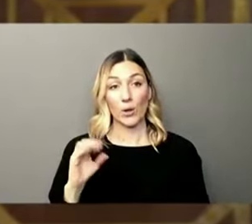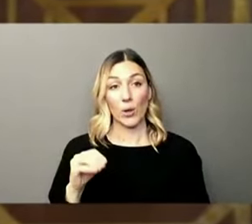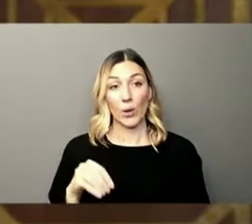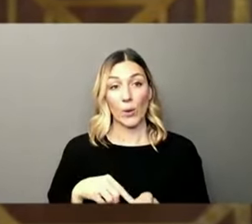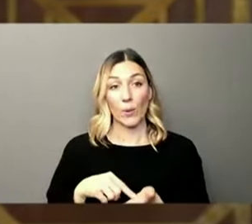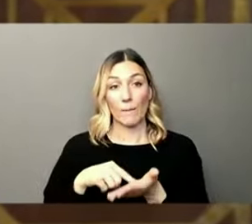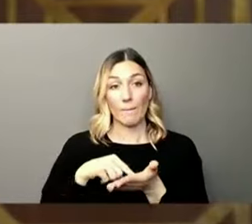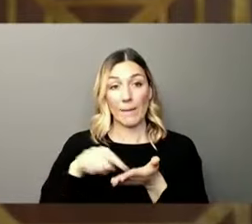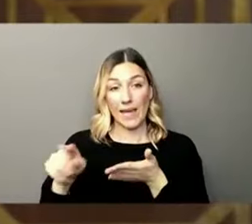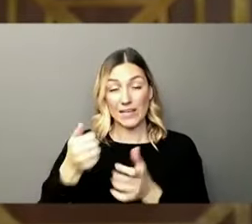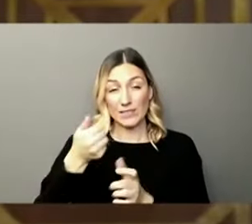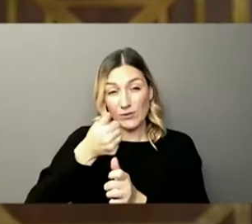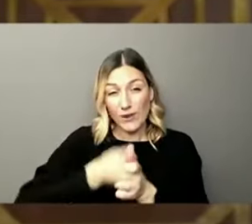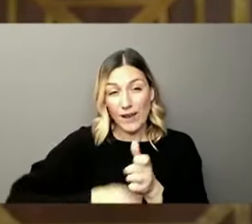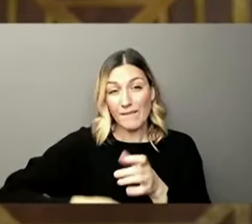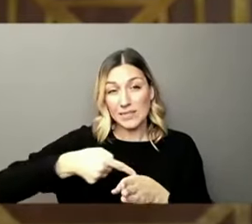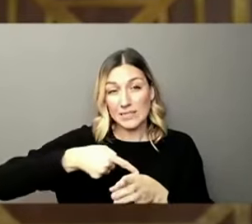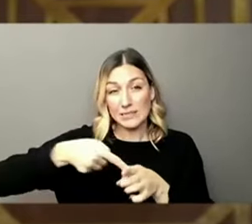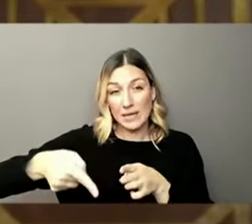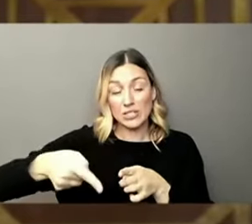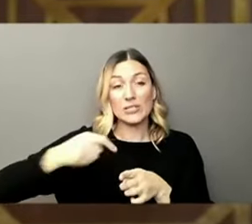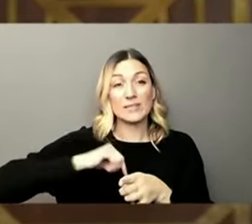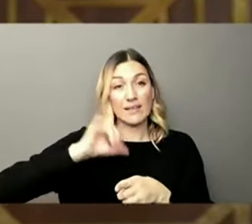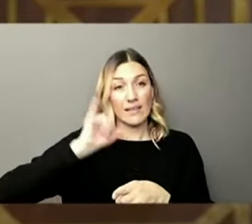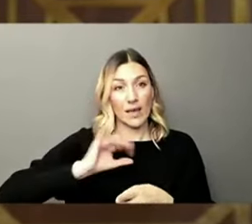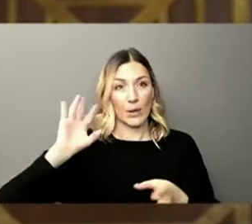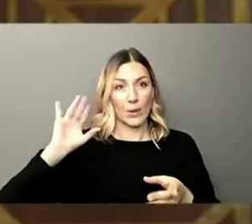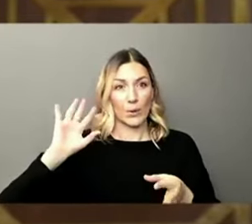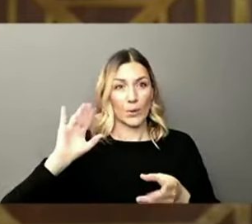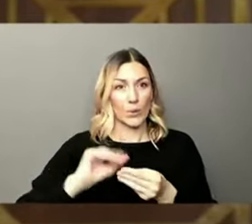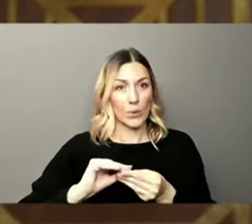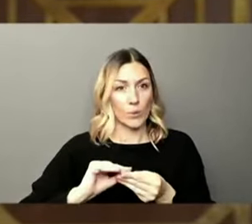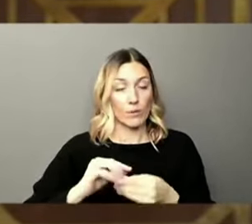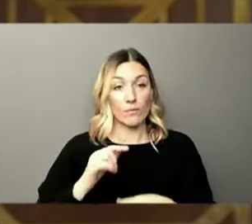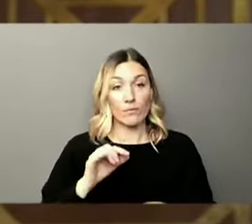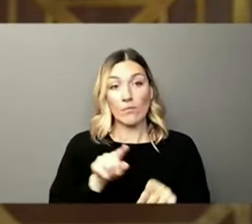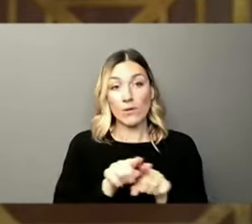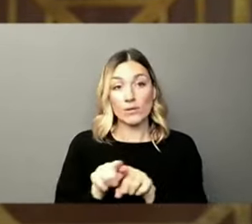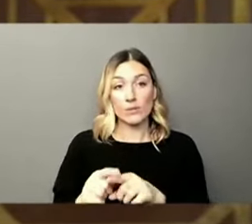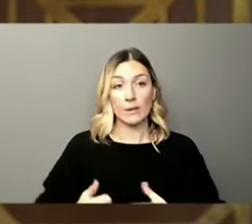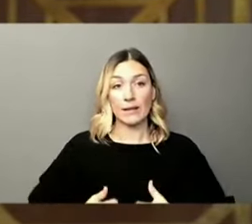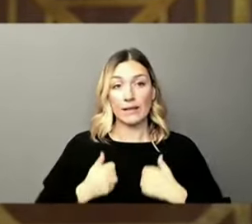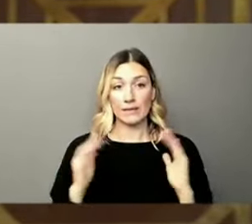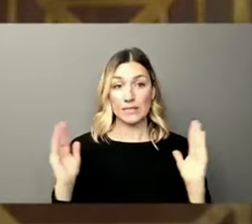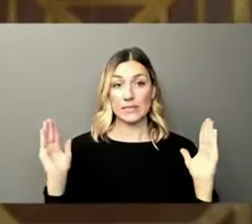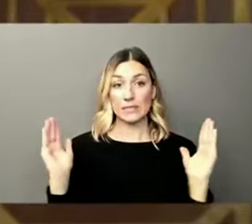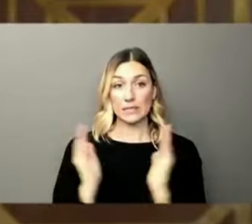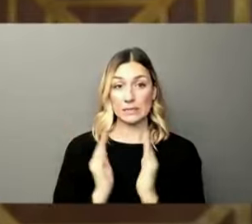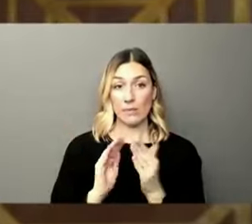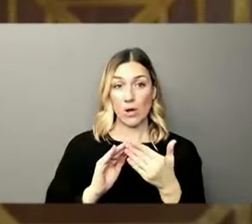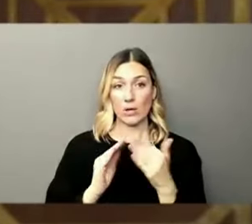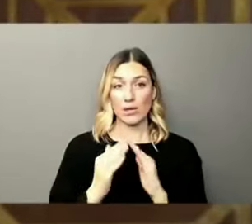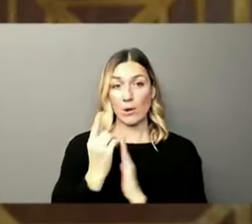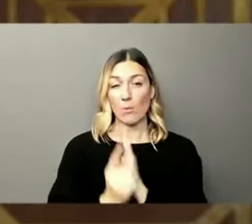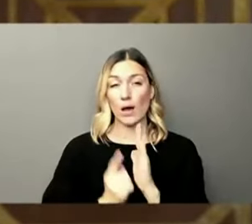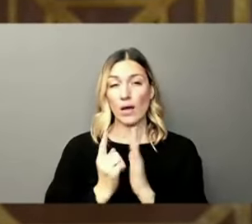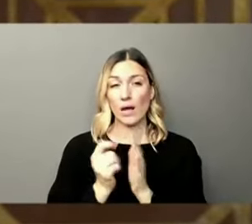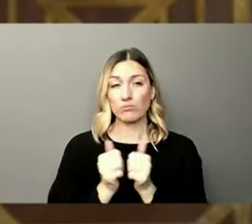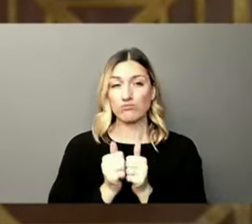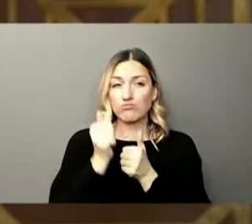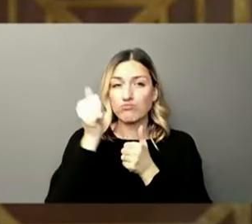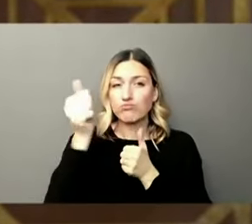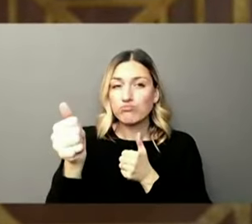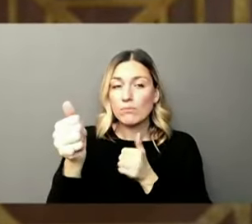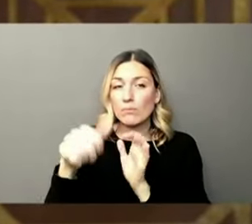I see, and that really adds up. Also, I live in a small town about an hour away from most